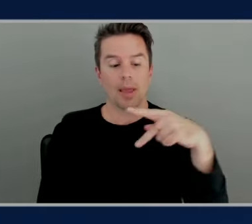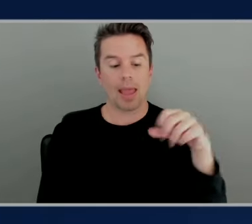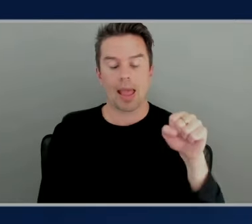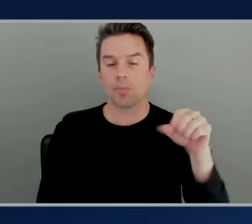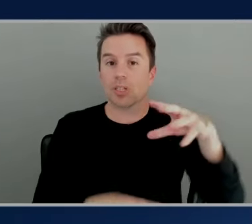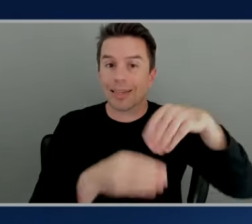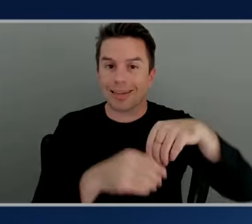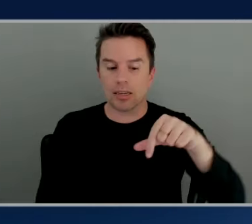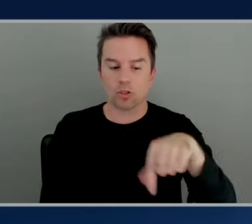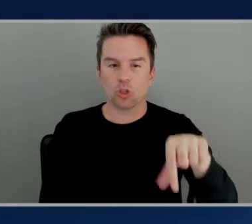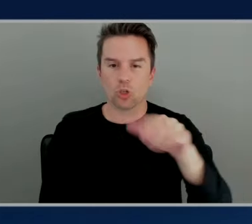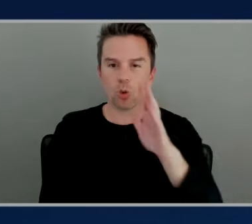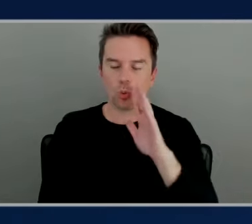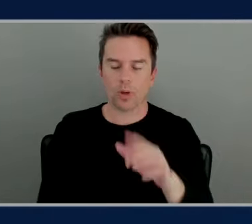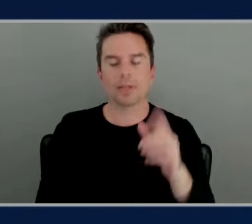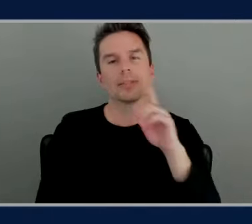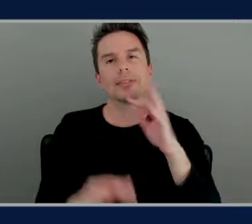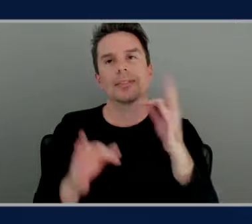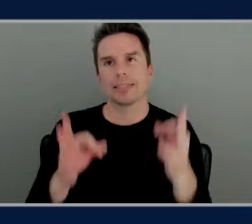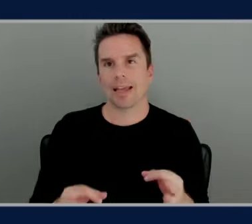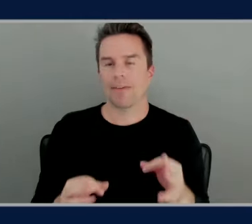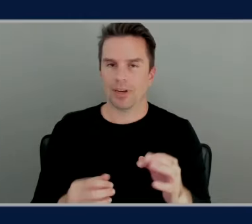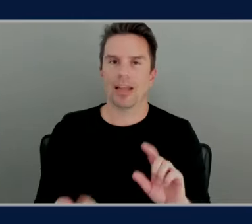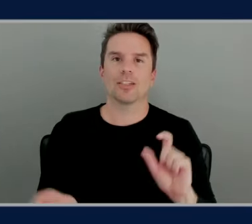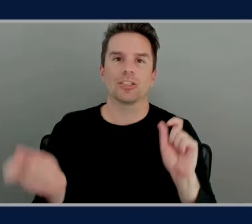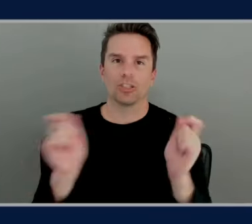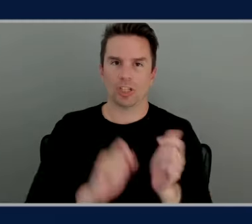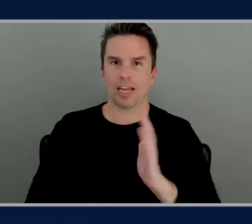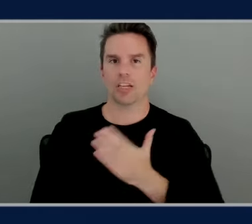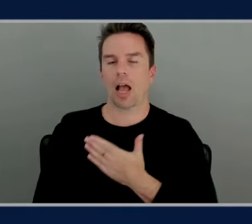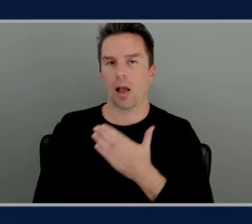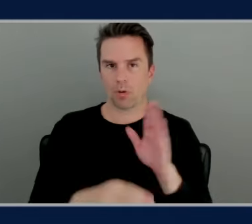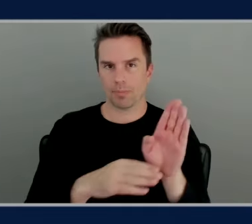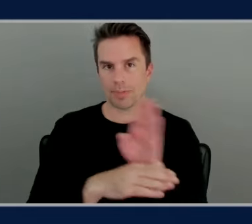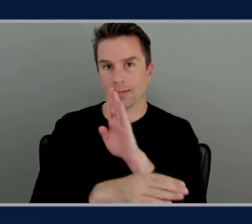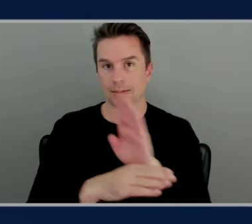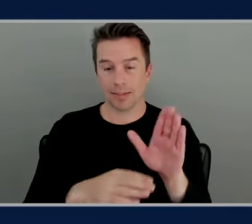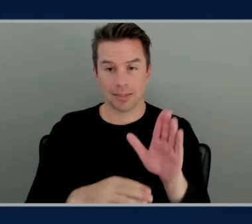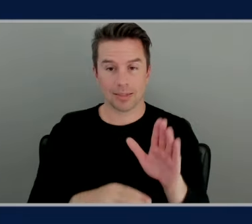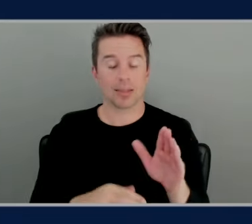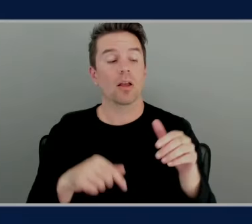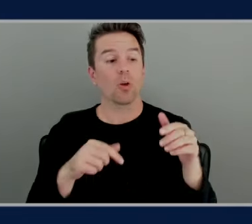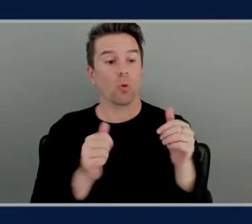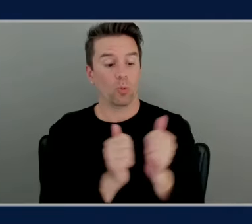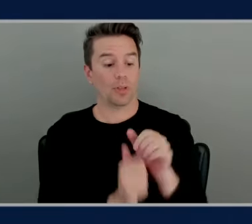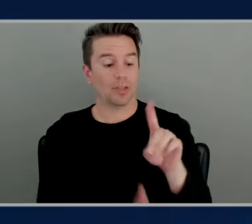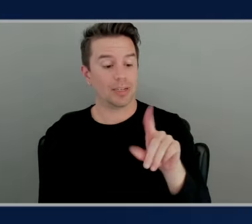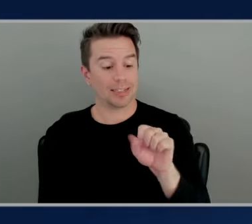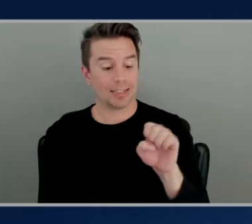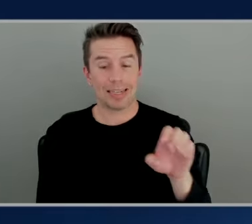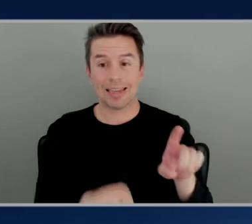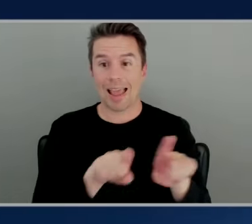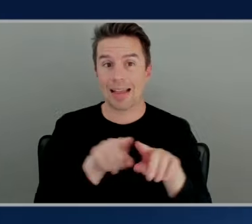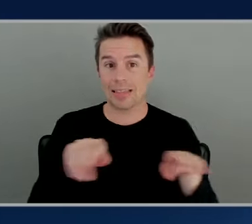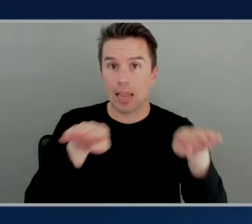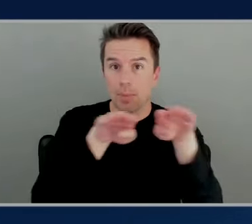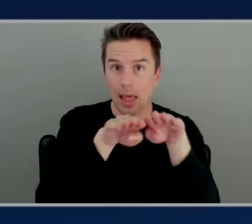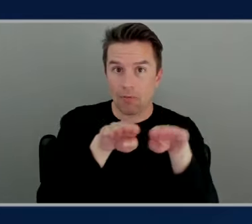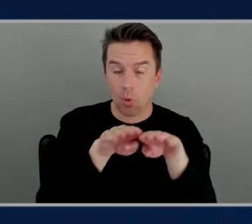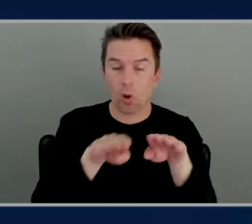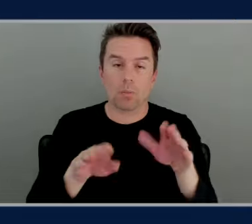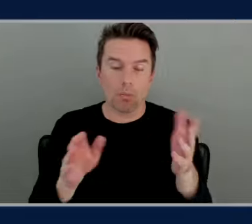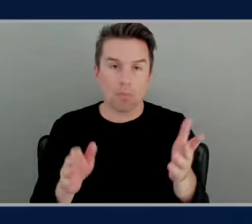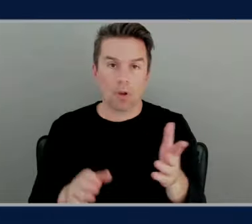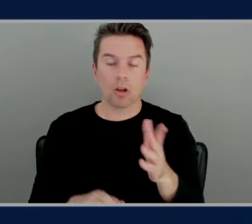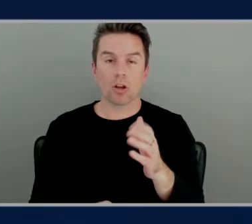game changer for us as we grow the DSC as a platform, because then we can make it very curated to the experience that we want our stakeholders to have within